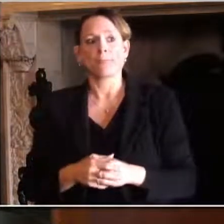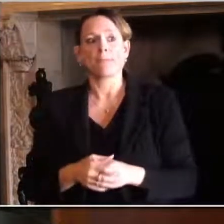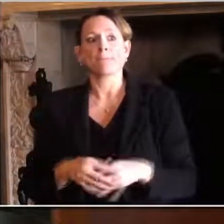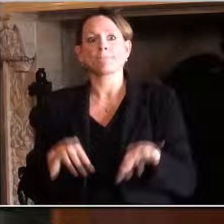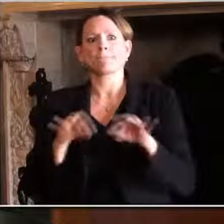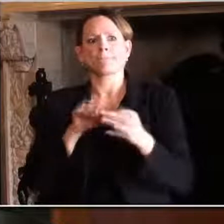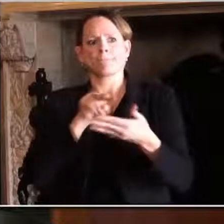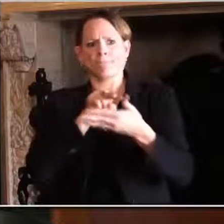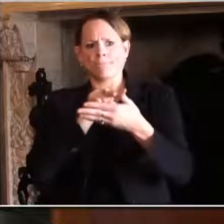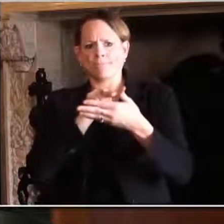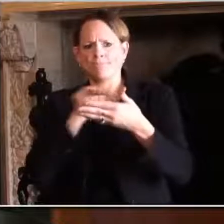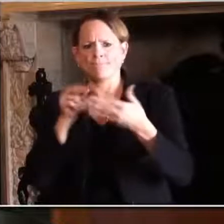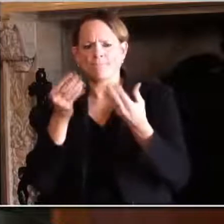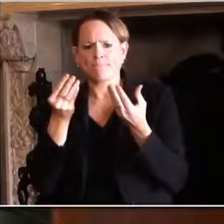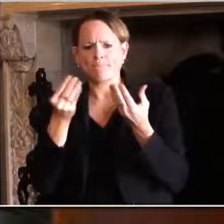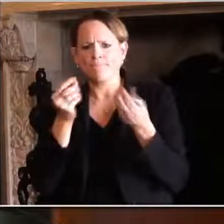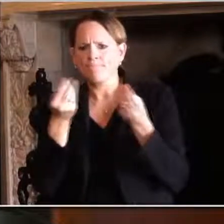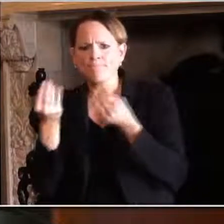things like